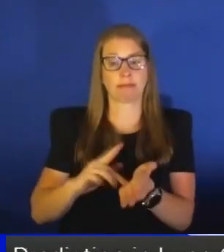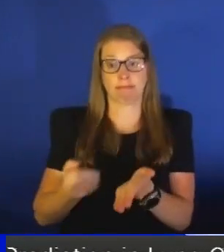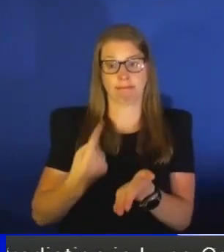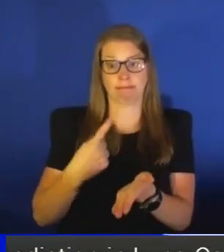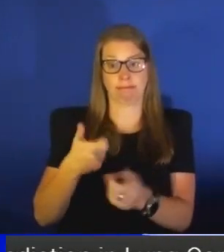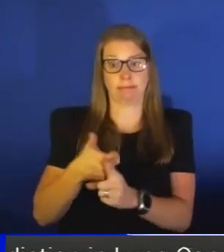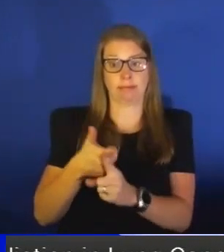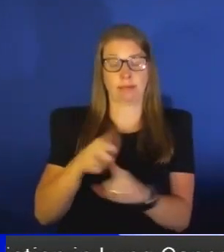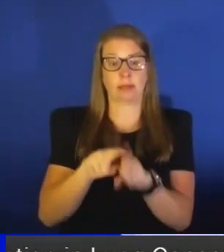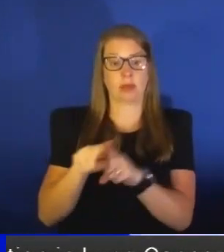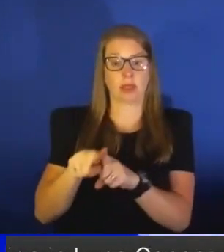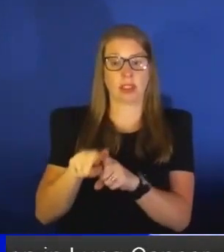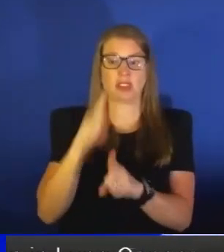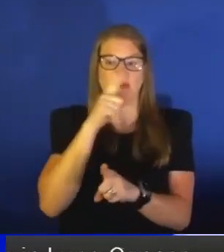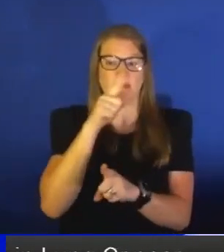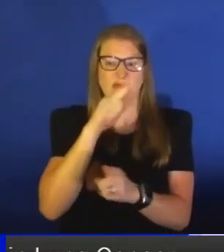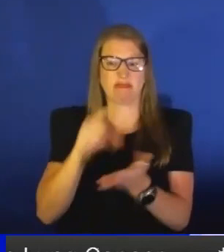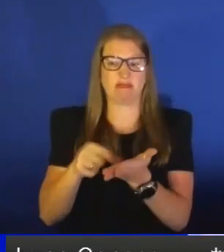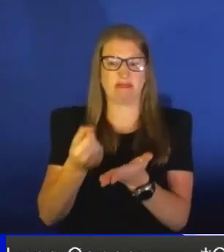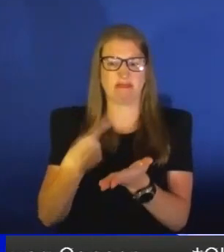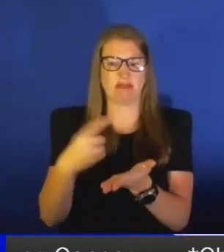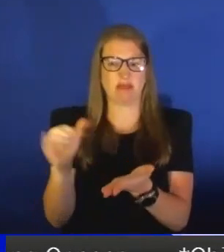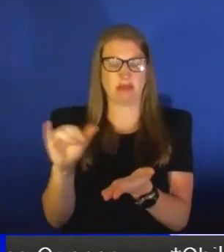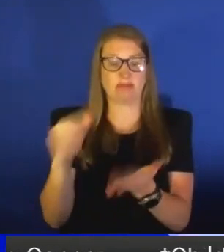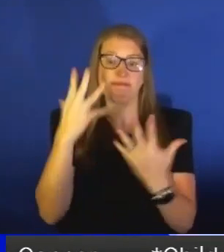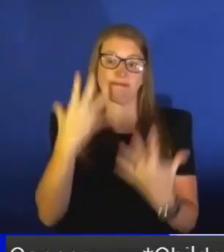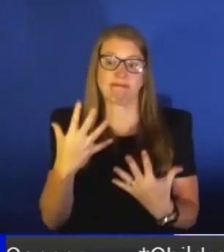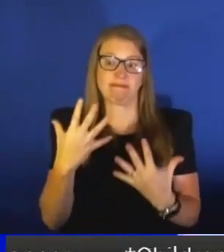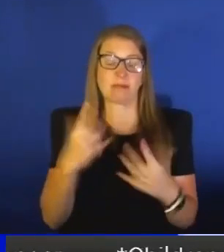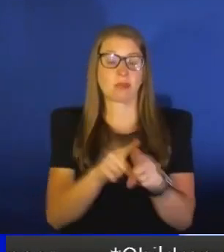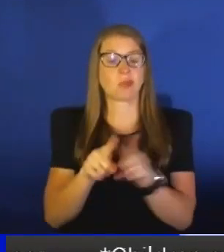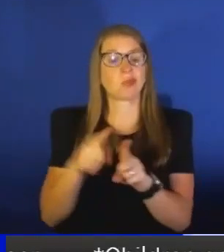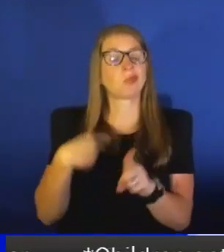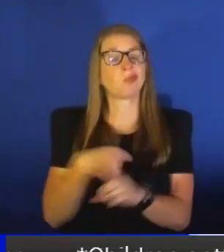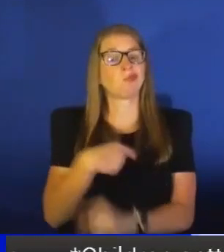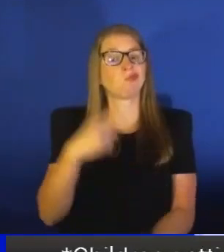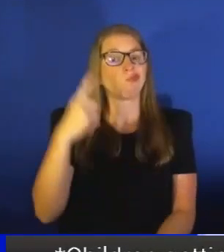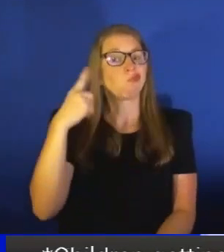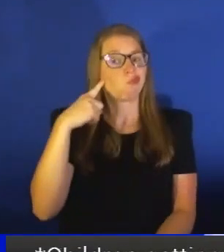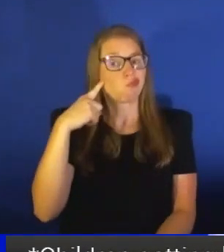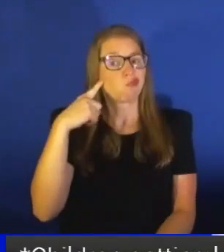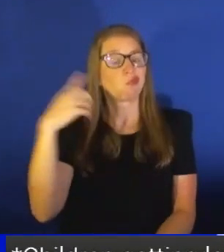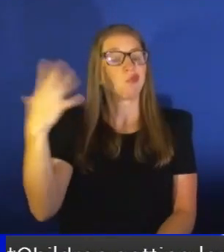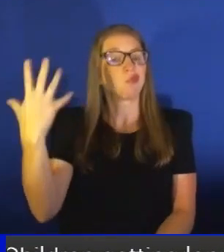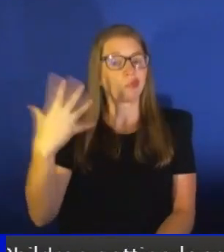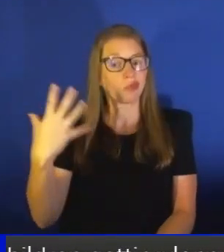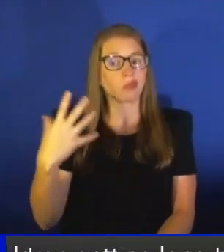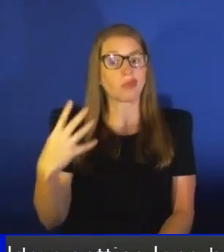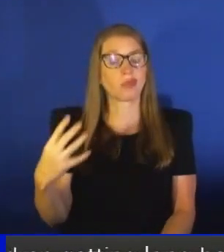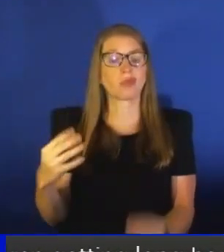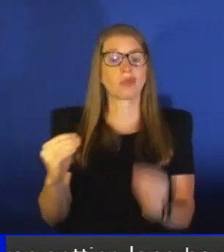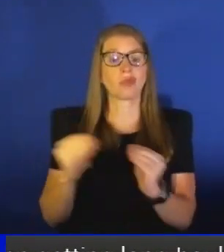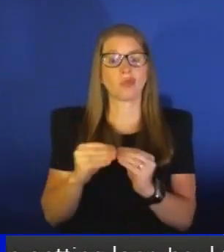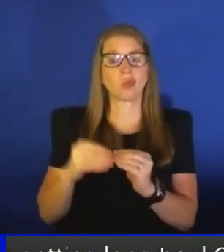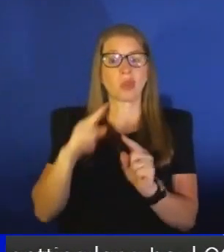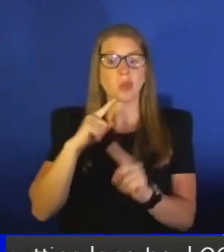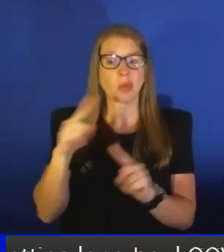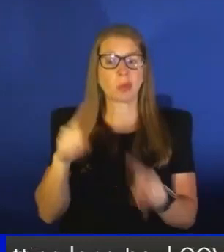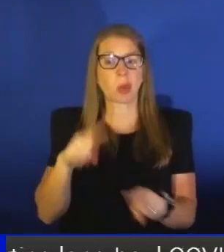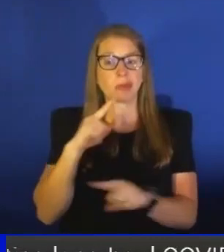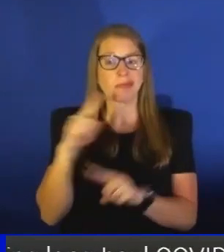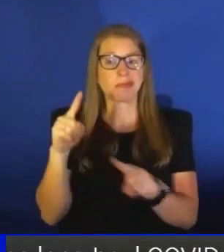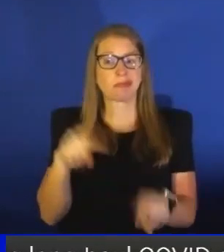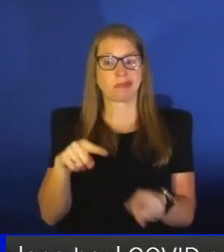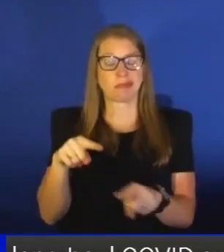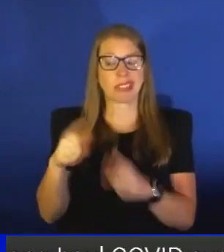the placebo. And so, unfortunately, also what we're hearing is just more anecdotal reports of this. They are still